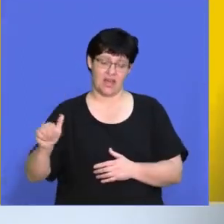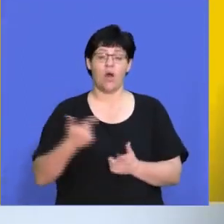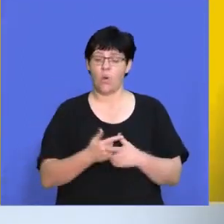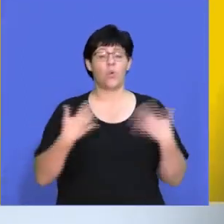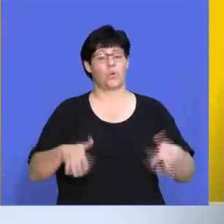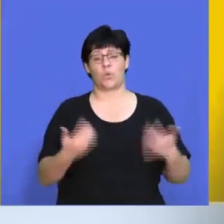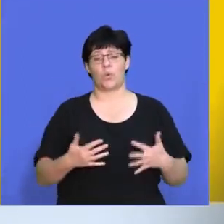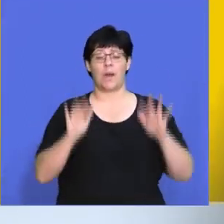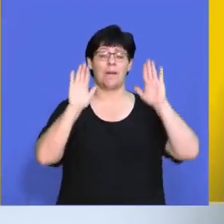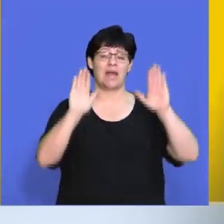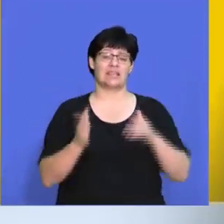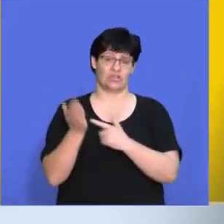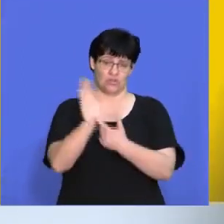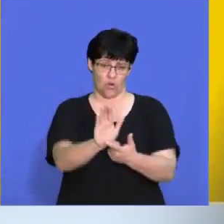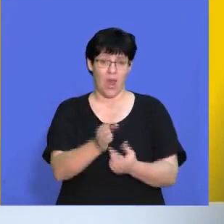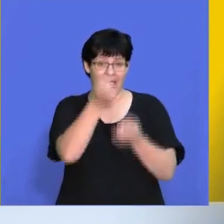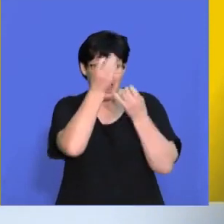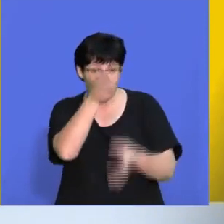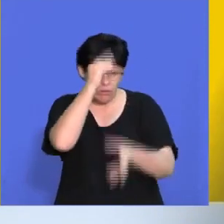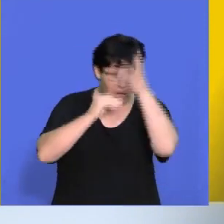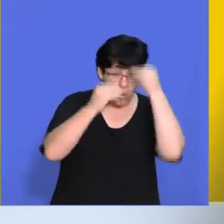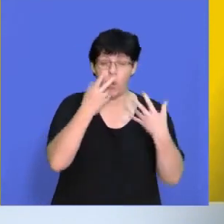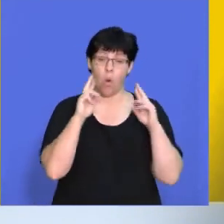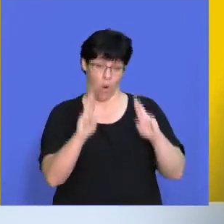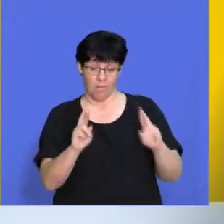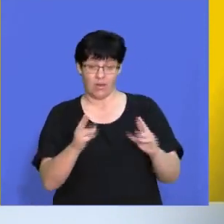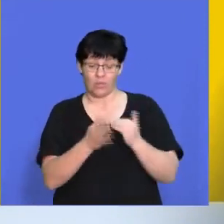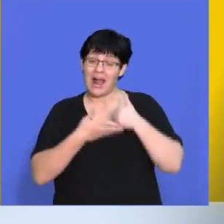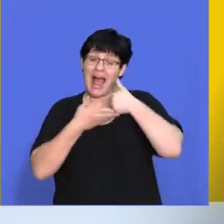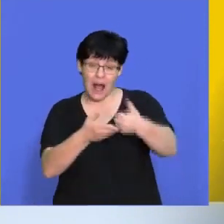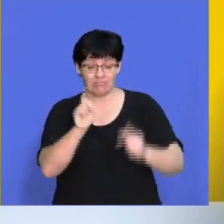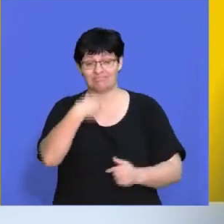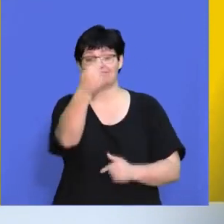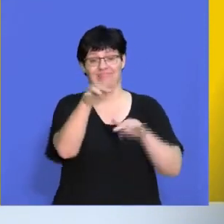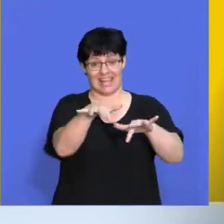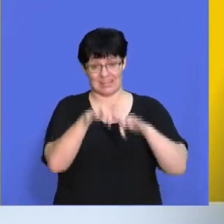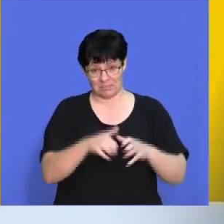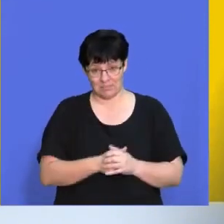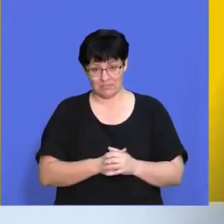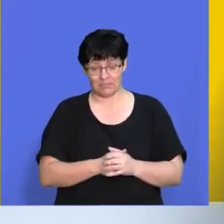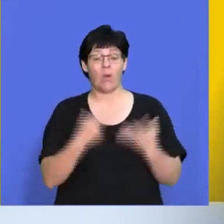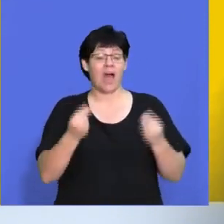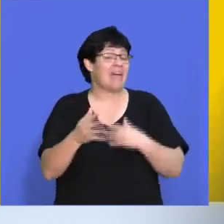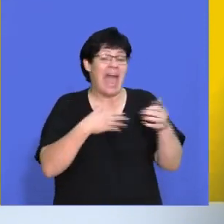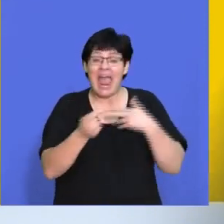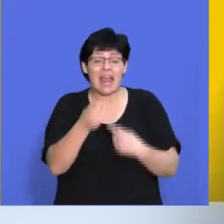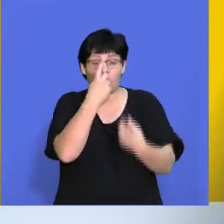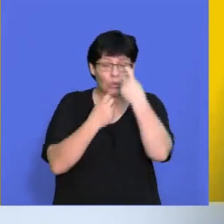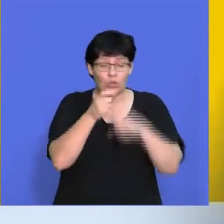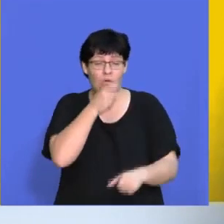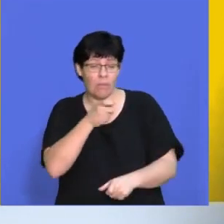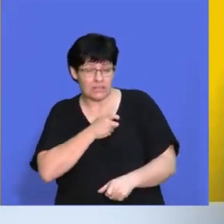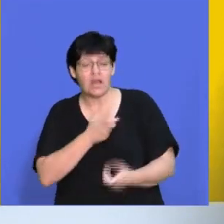an amazing show. I hope you took a lot of information from today's show that's going to help you for your upcoming exam. If you have any questions and